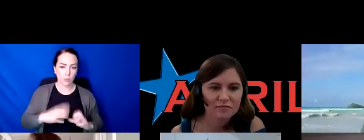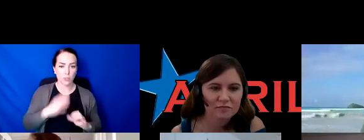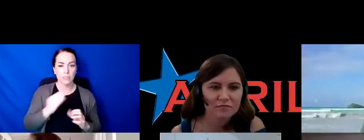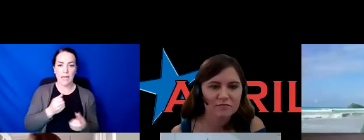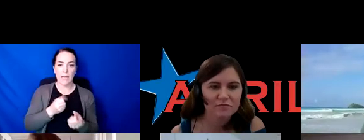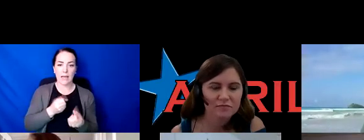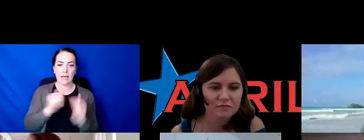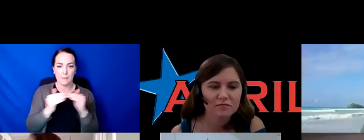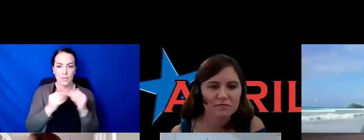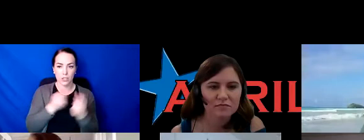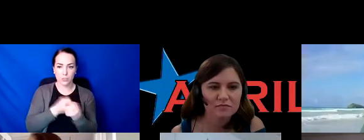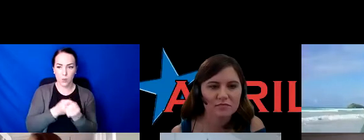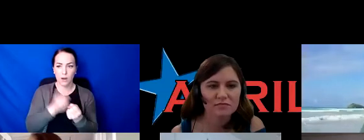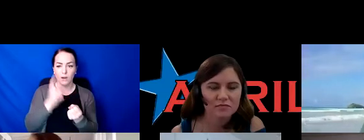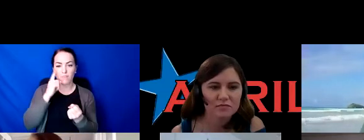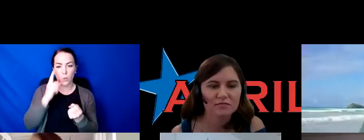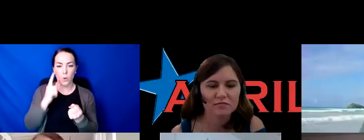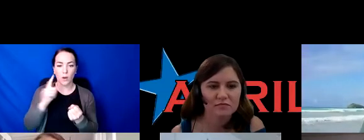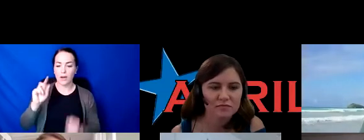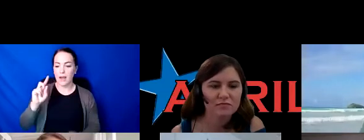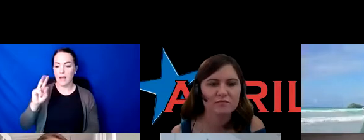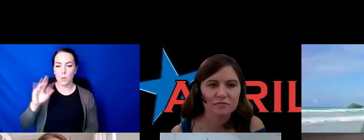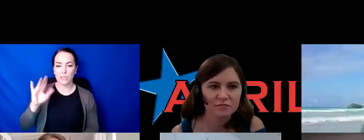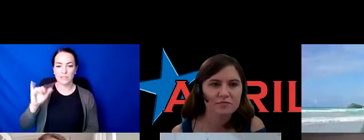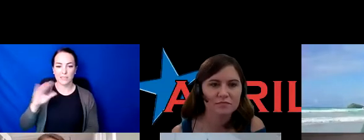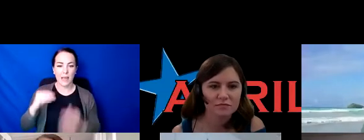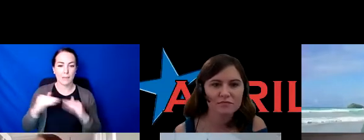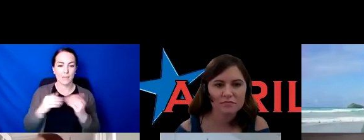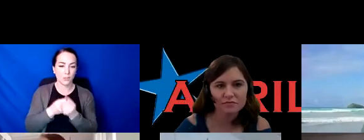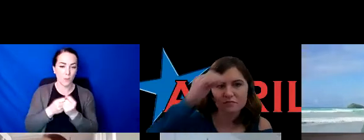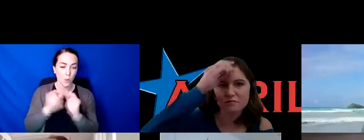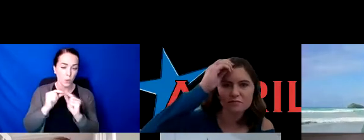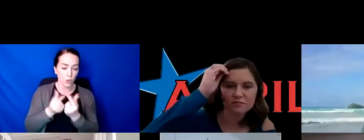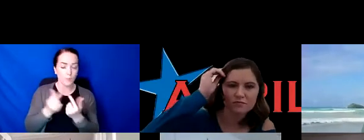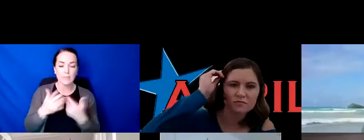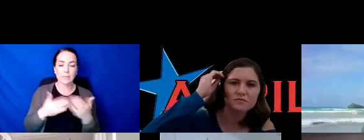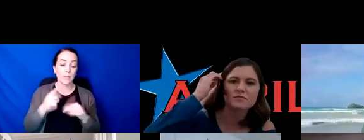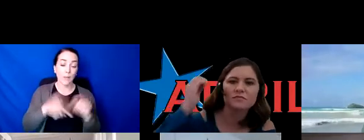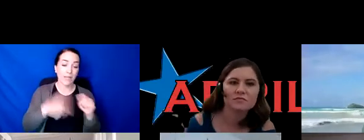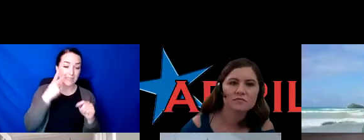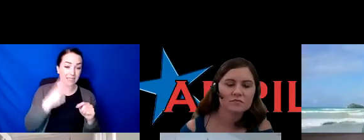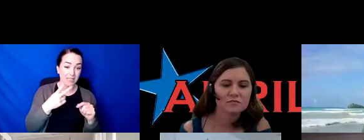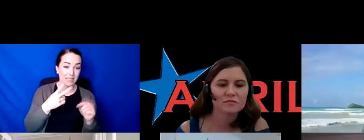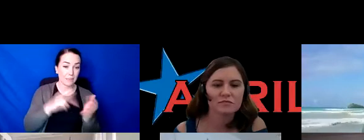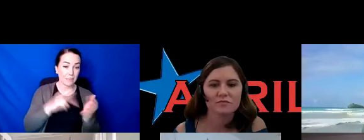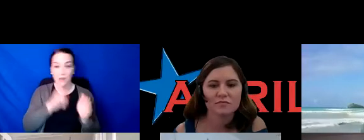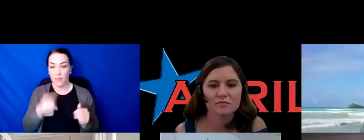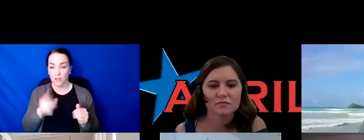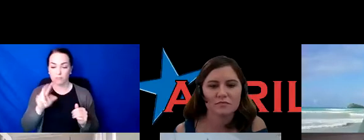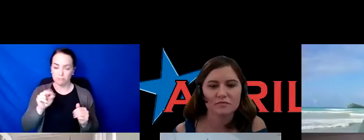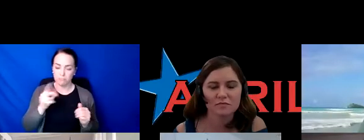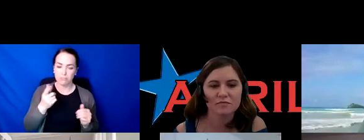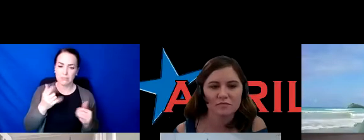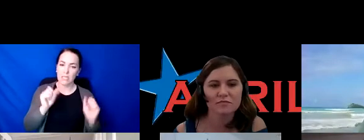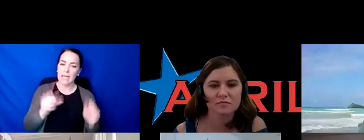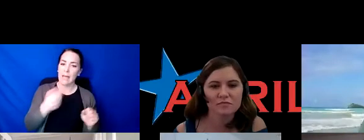educational groups, I always talk about that, and that just because you don't see it doesn't mean it's not there, and just letting people know like my experience, so that